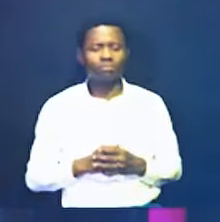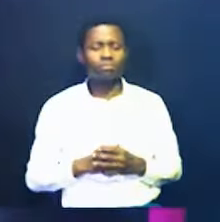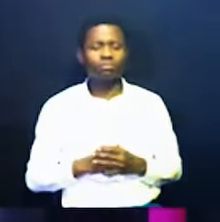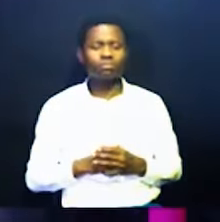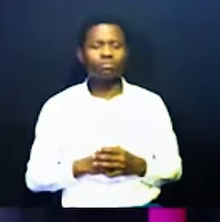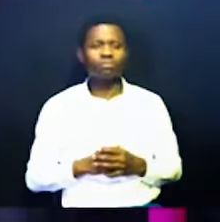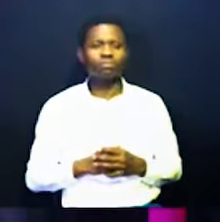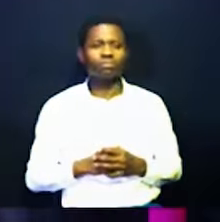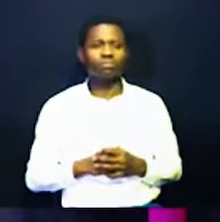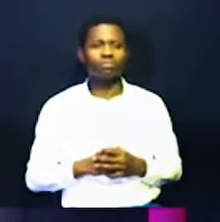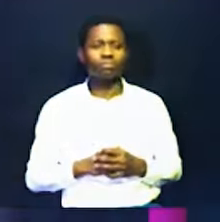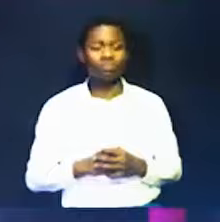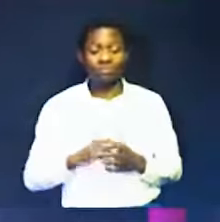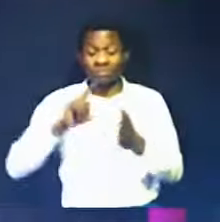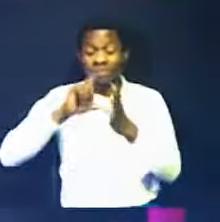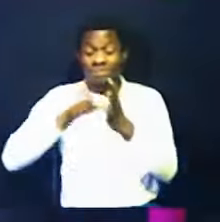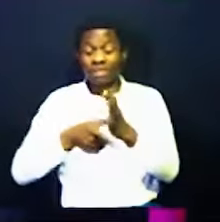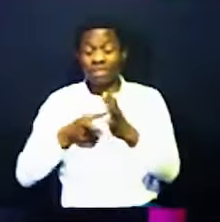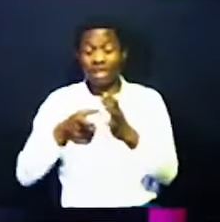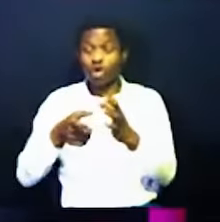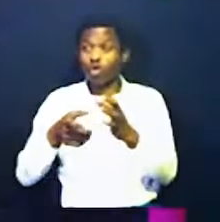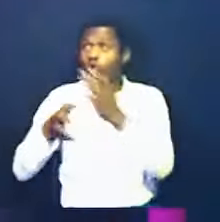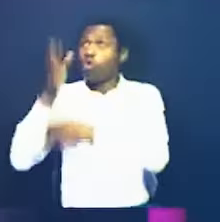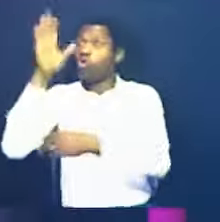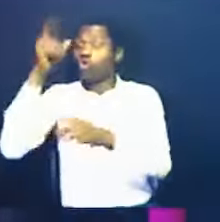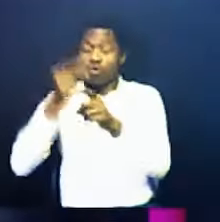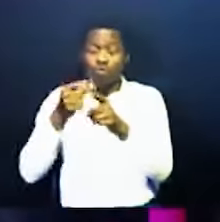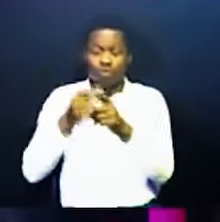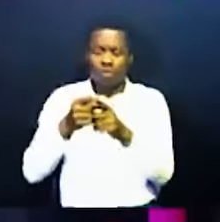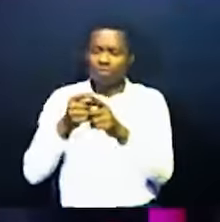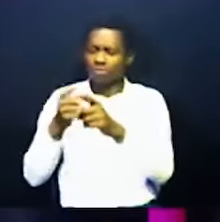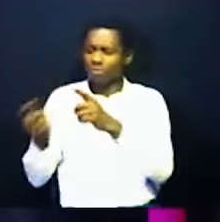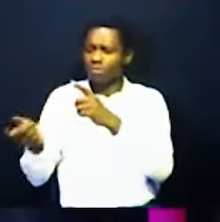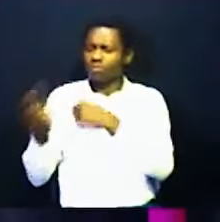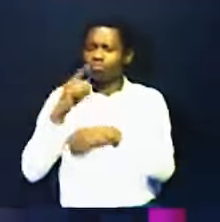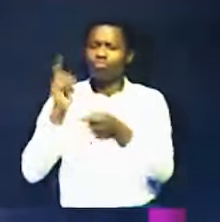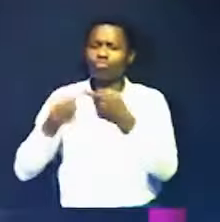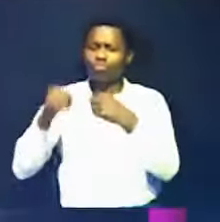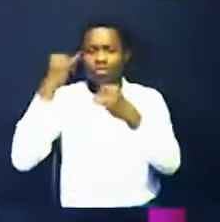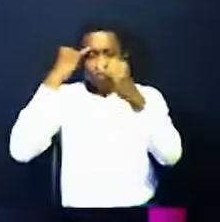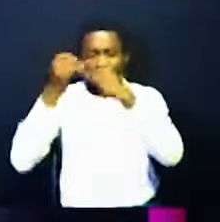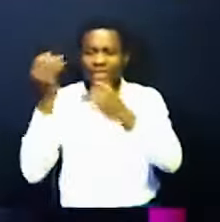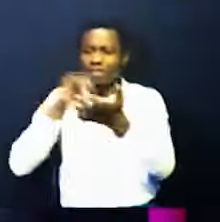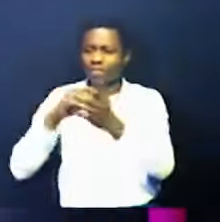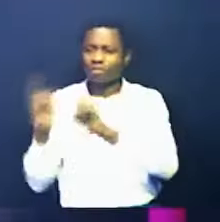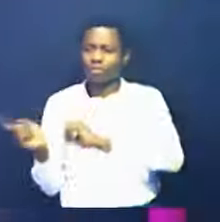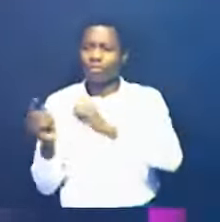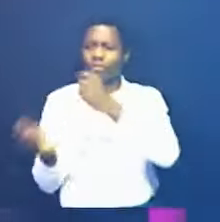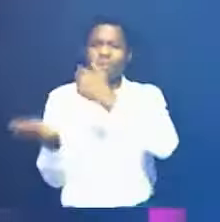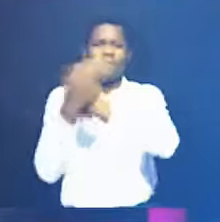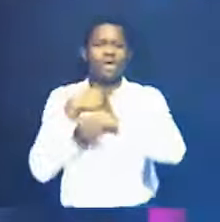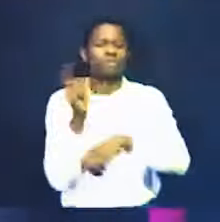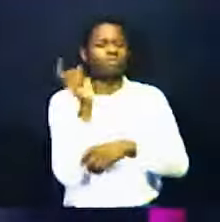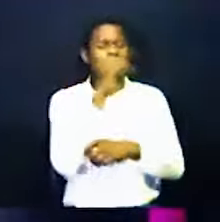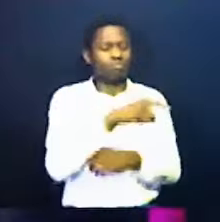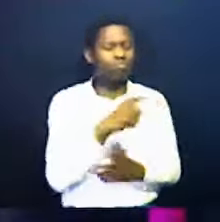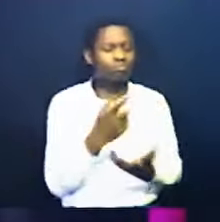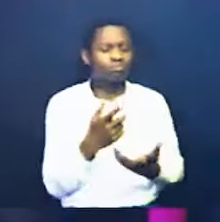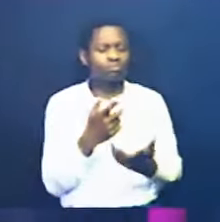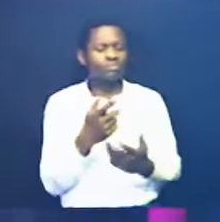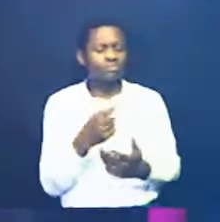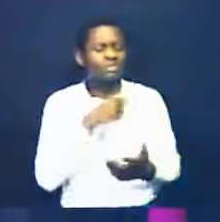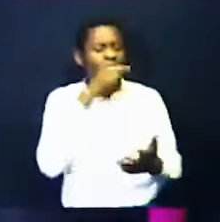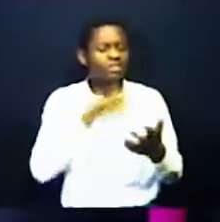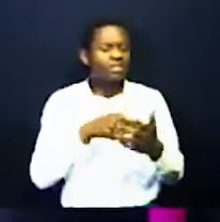soon isunkesi. Then the word of the Lord came to Isaiah, "Go and tell Hezekiah, this is what the Lord, the God of